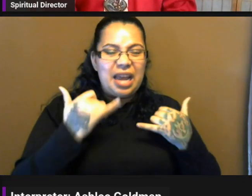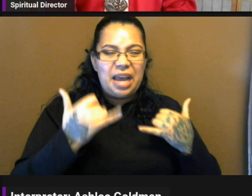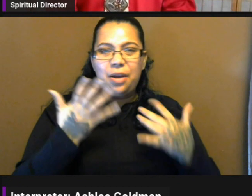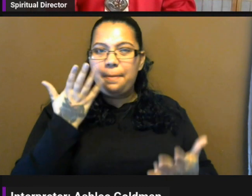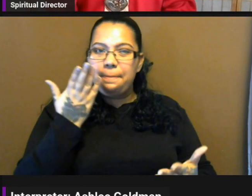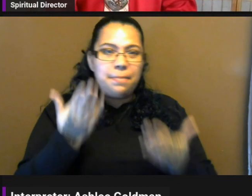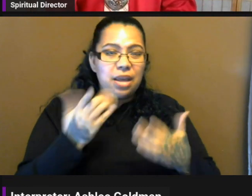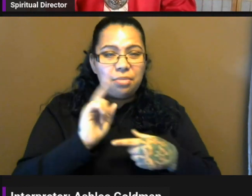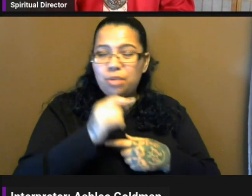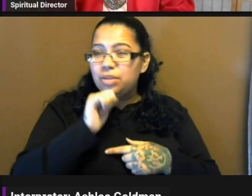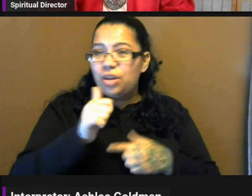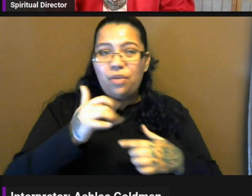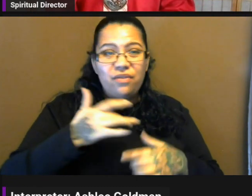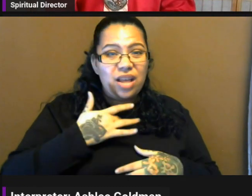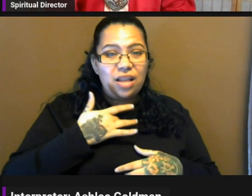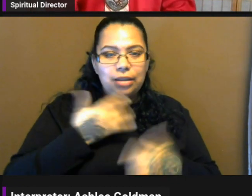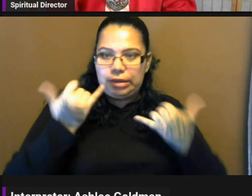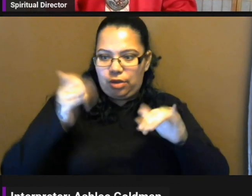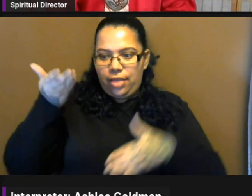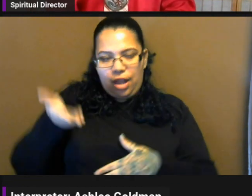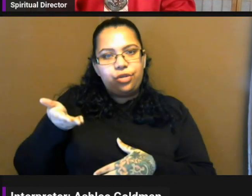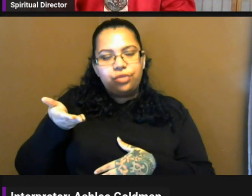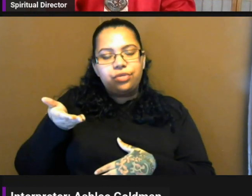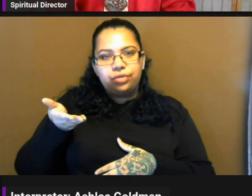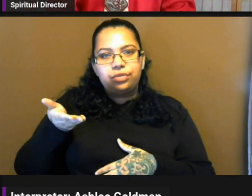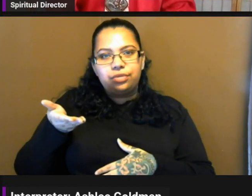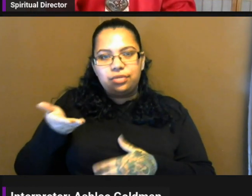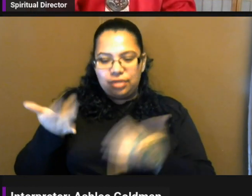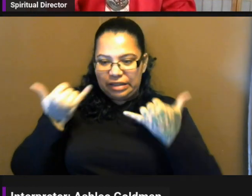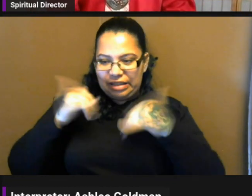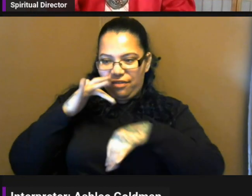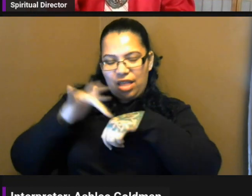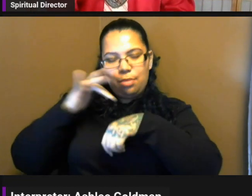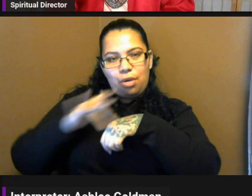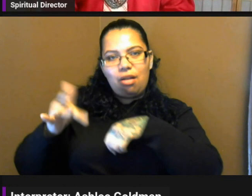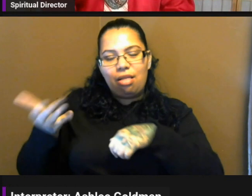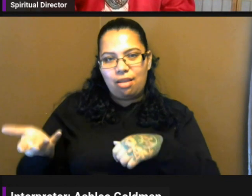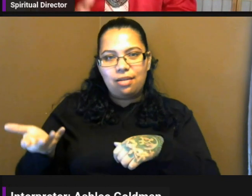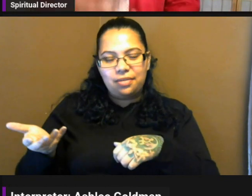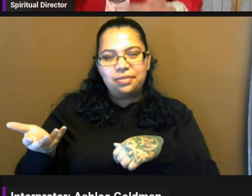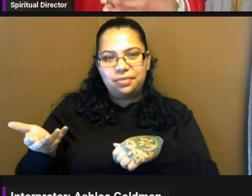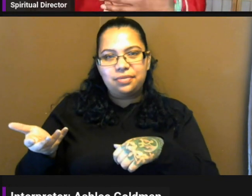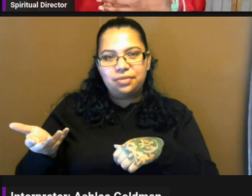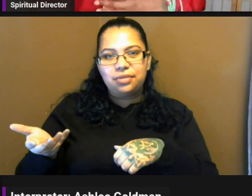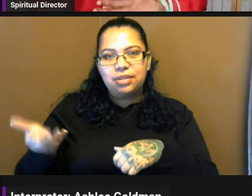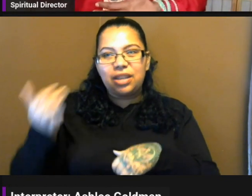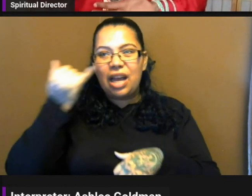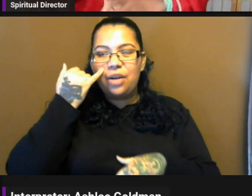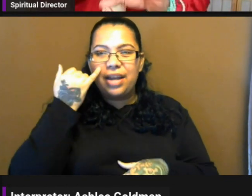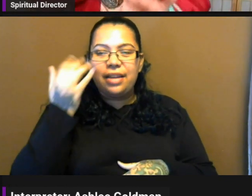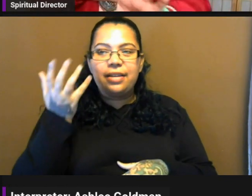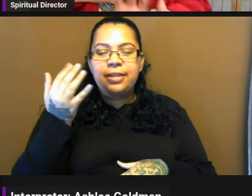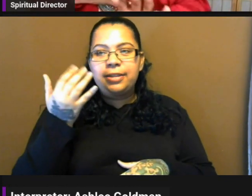don't feel it, it still exists. It is still available. And so, even in the